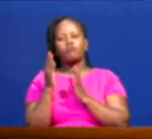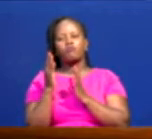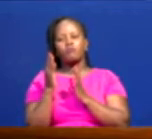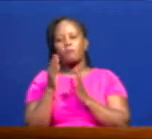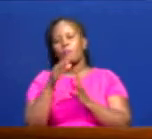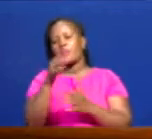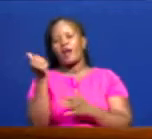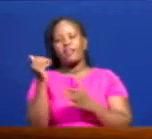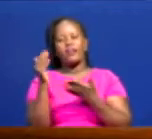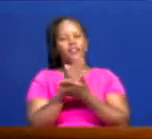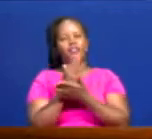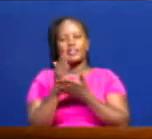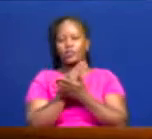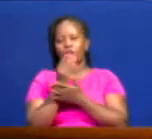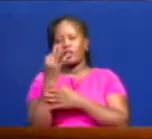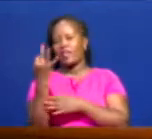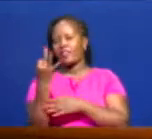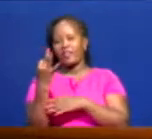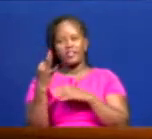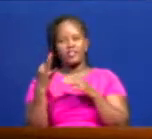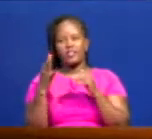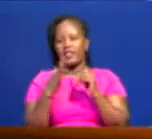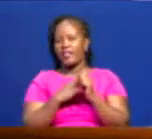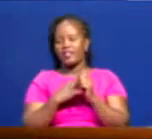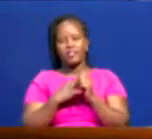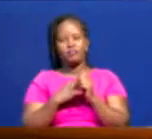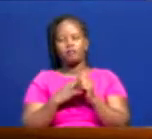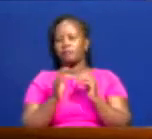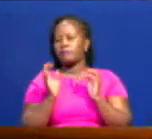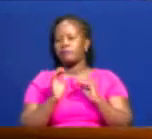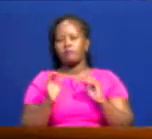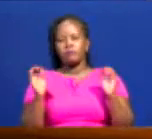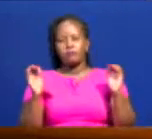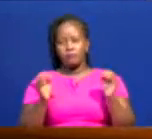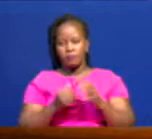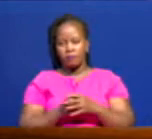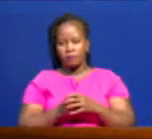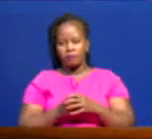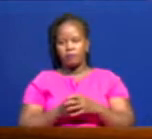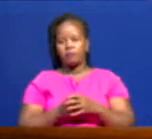under Section 38 for the Public Finance Management Act.